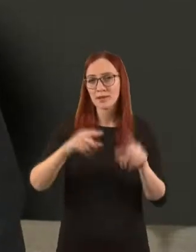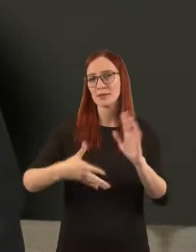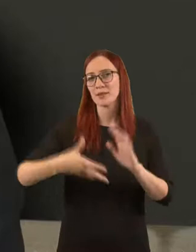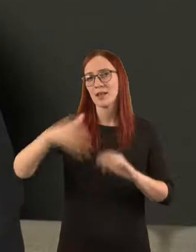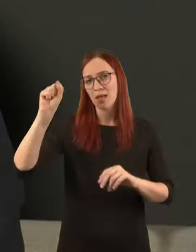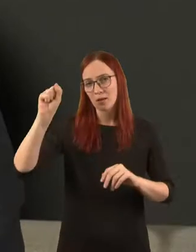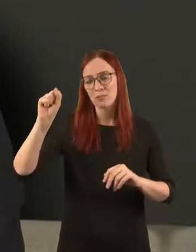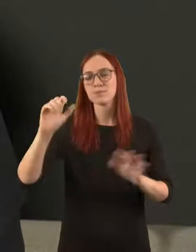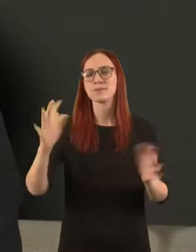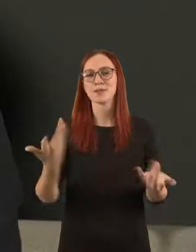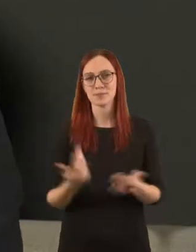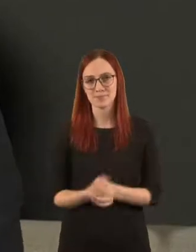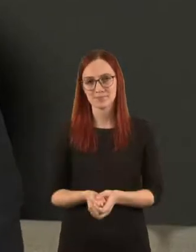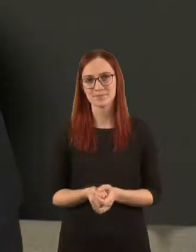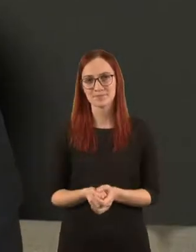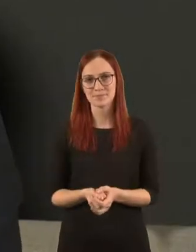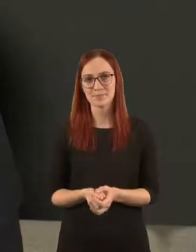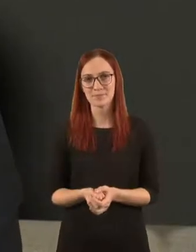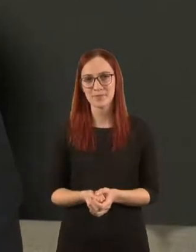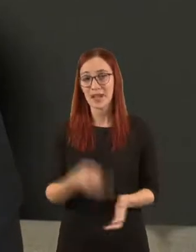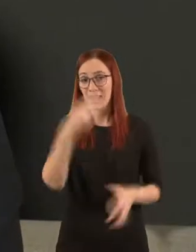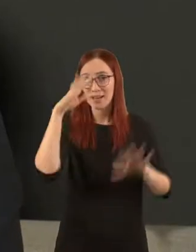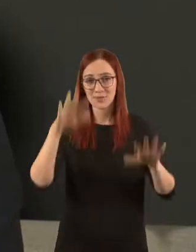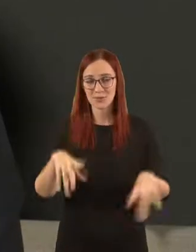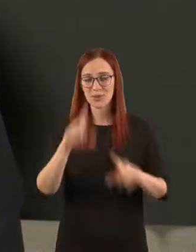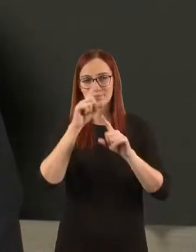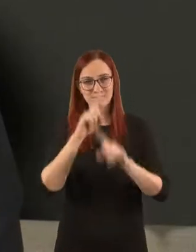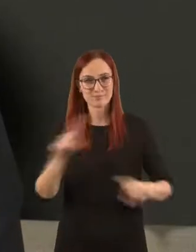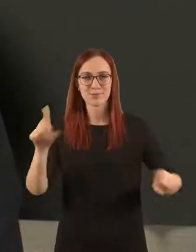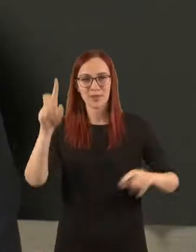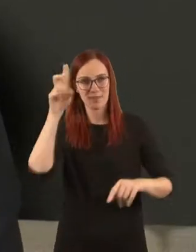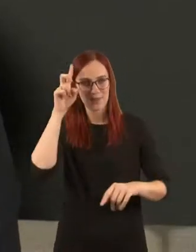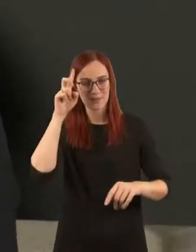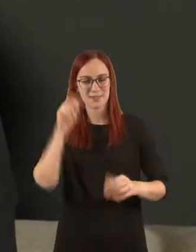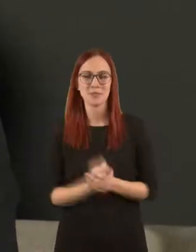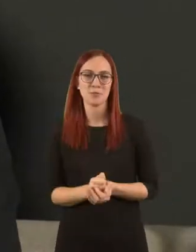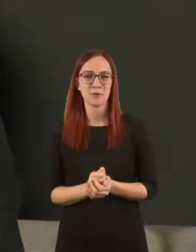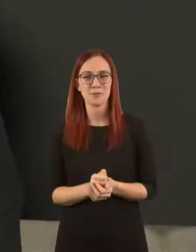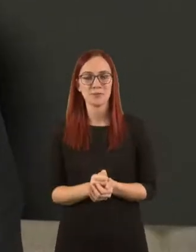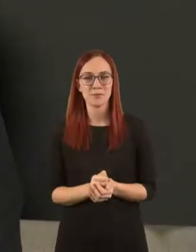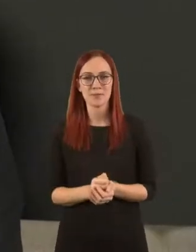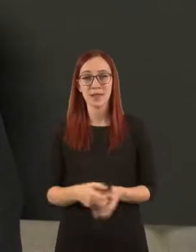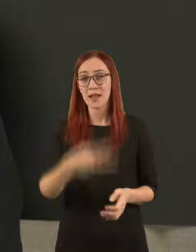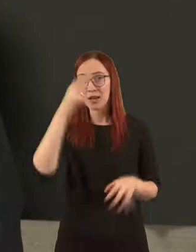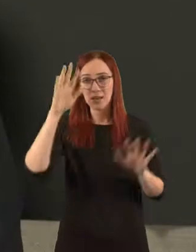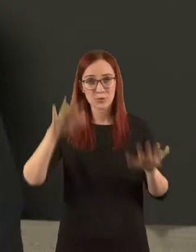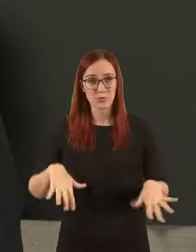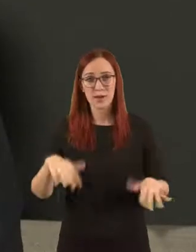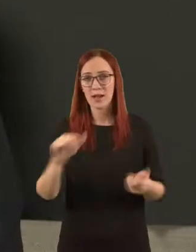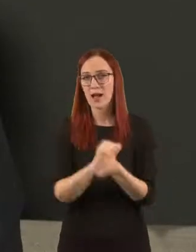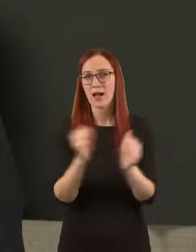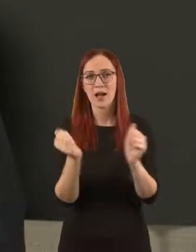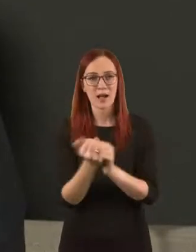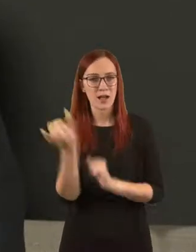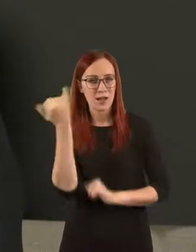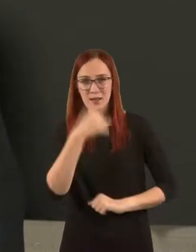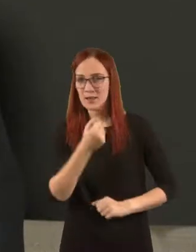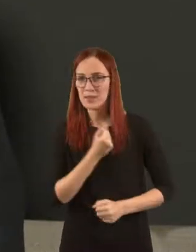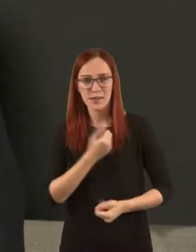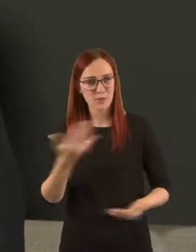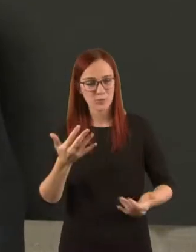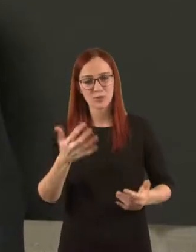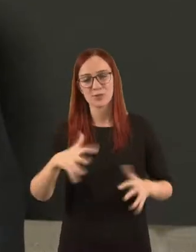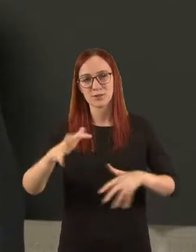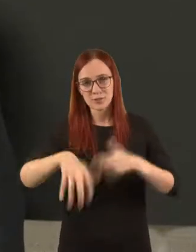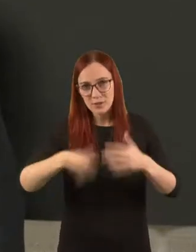decisions. And another aspect that will determine the success of political decisions. Lithuania is a particular